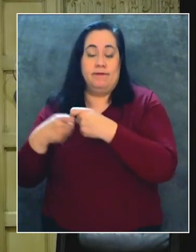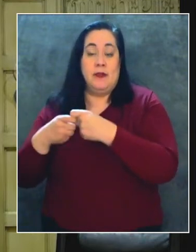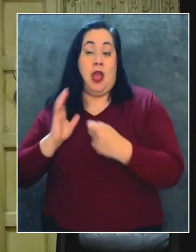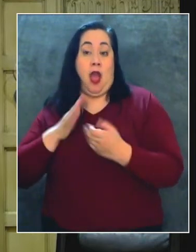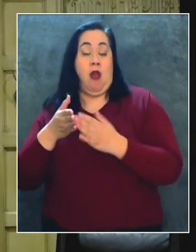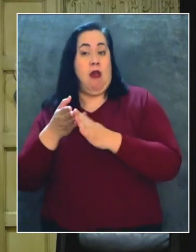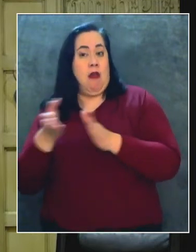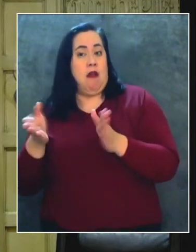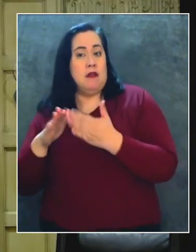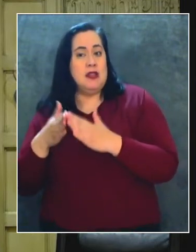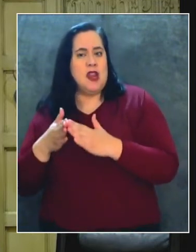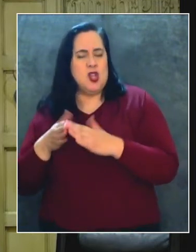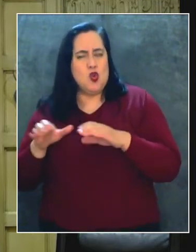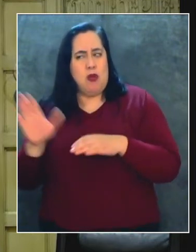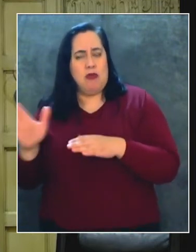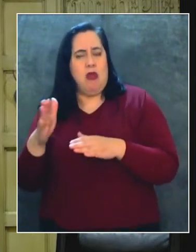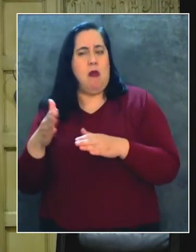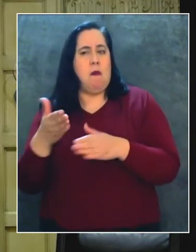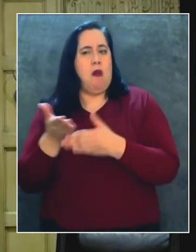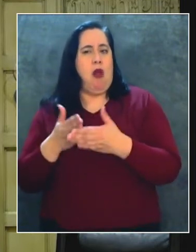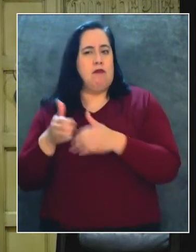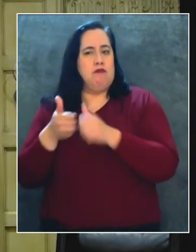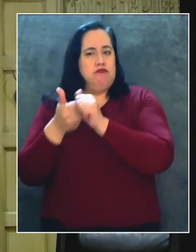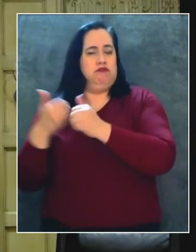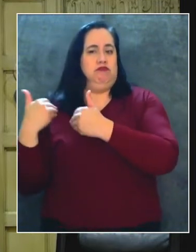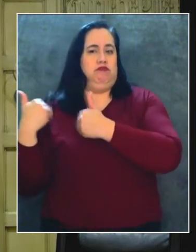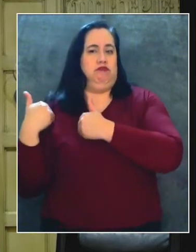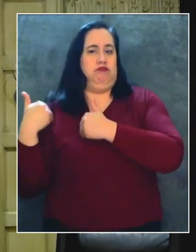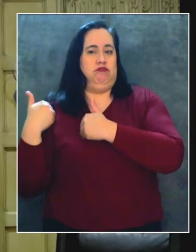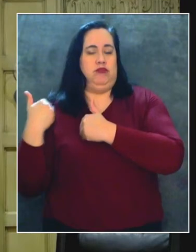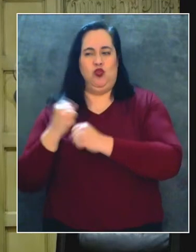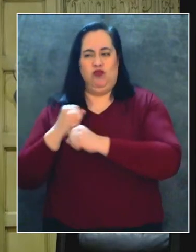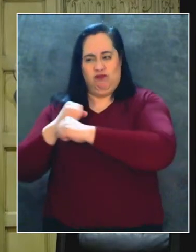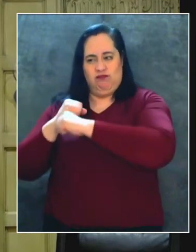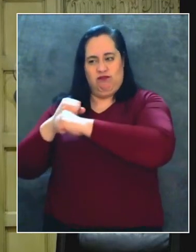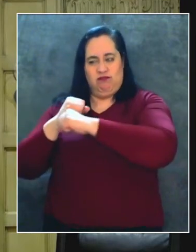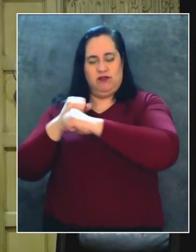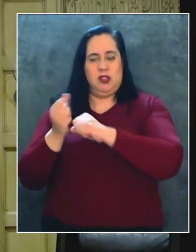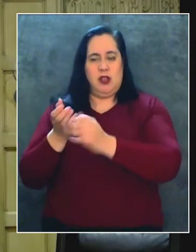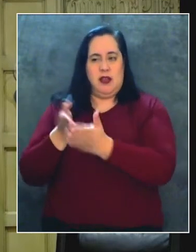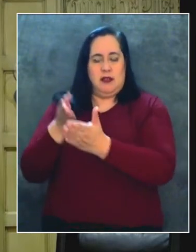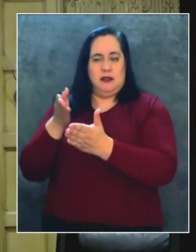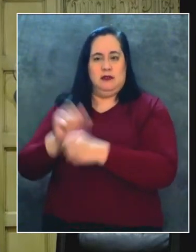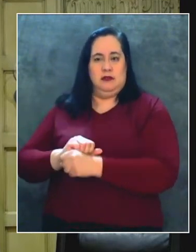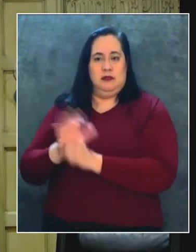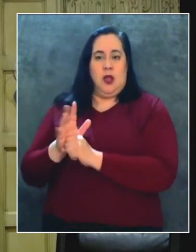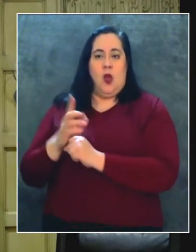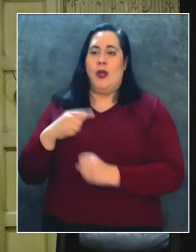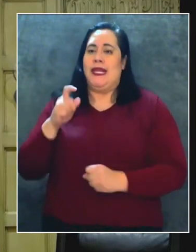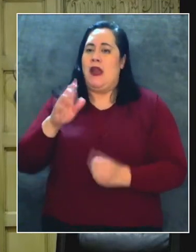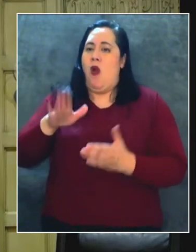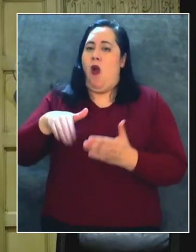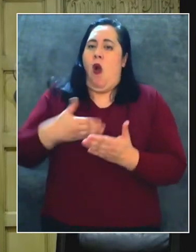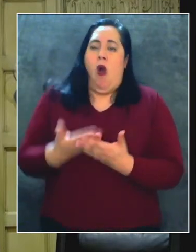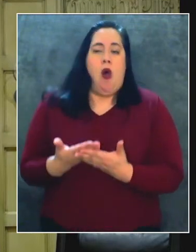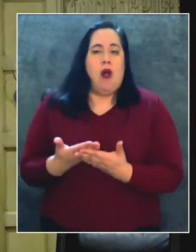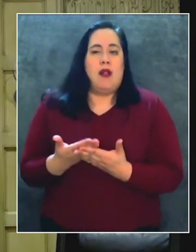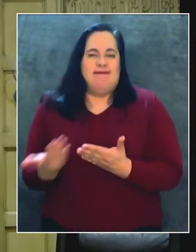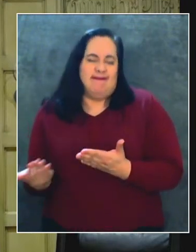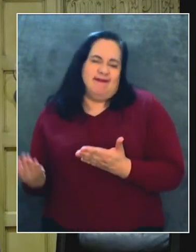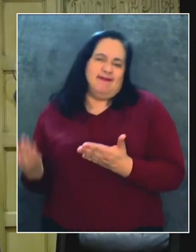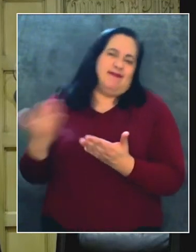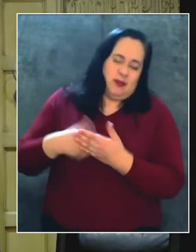su parte para luchar contra este virus. Y necesitamos que todos redoblen sus